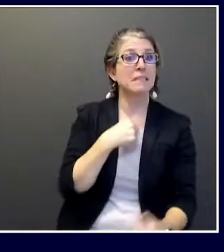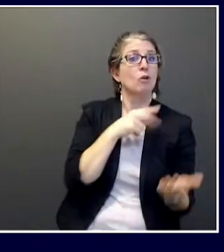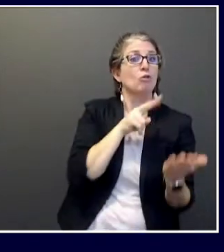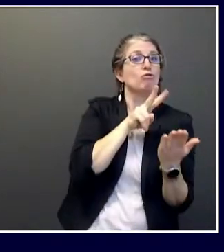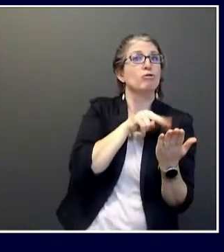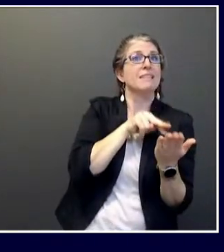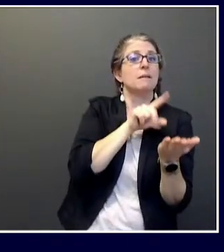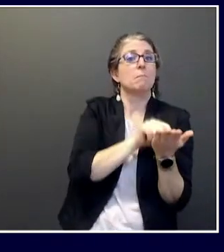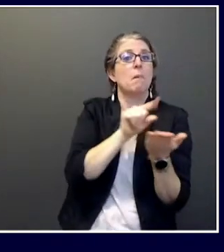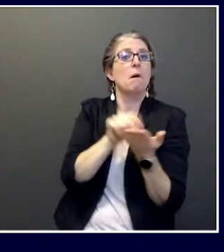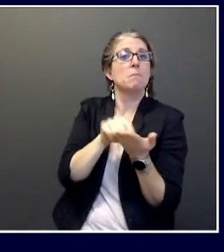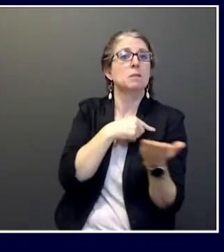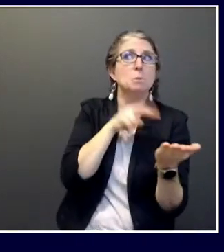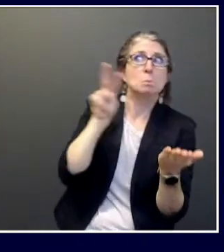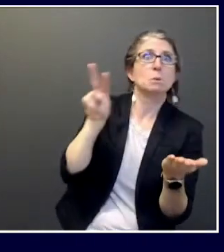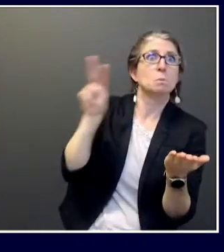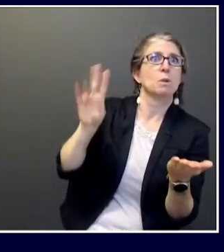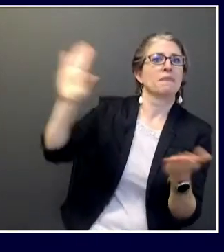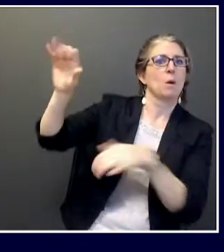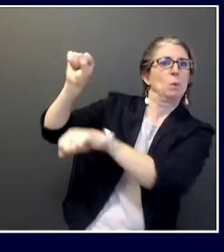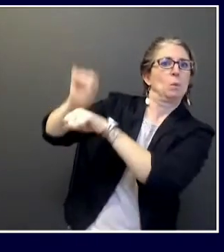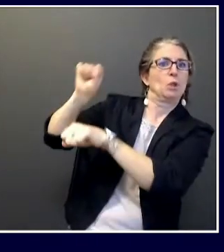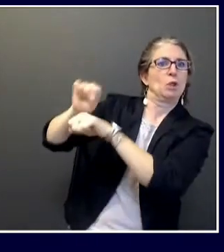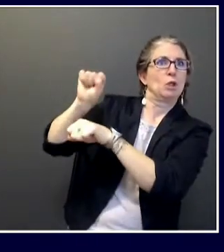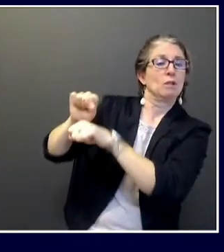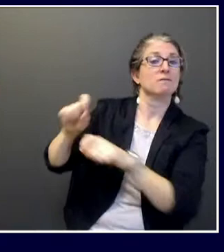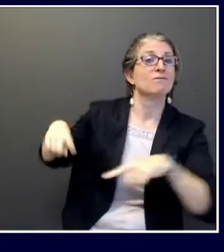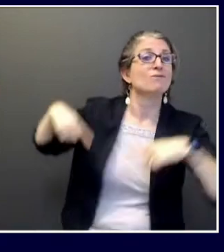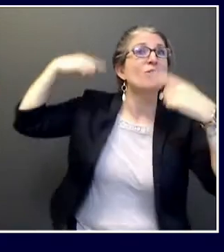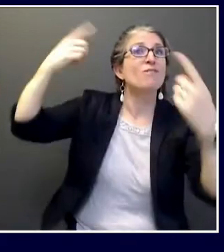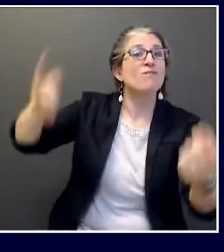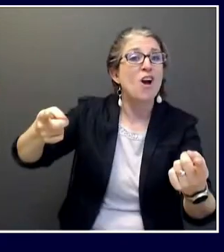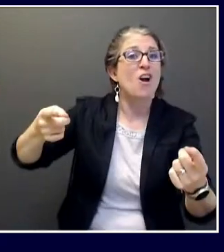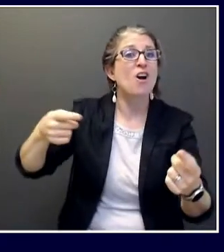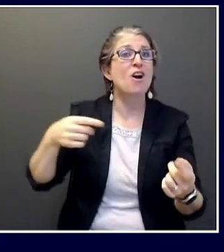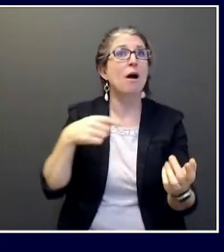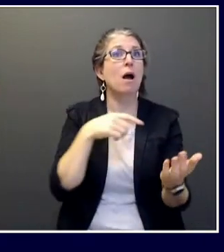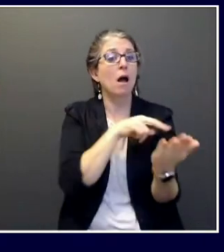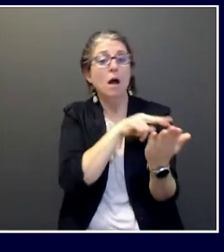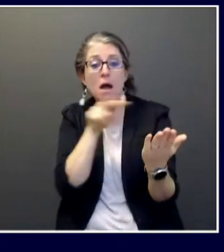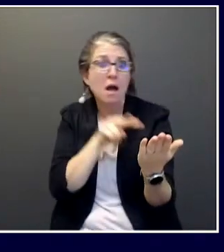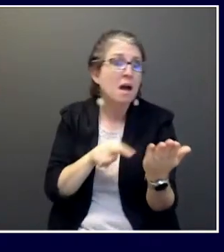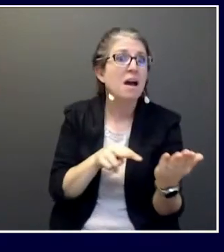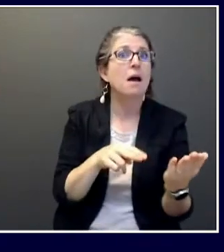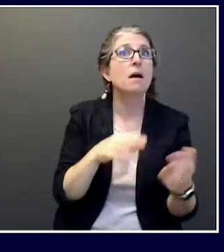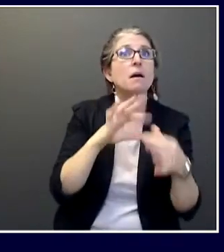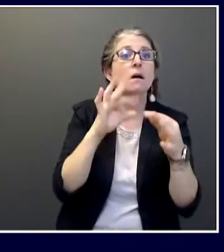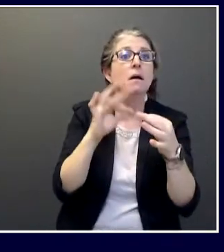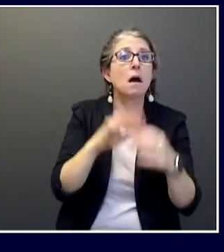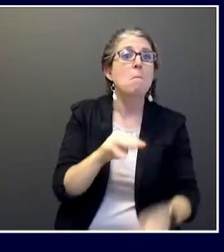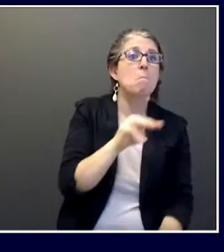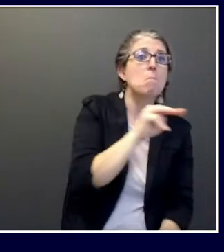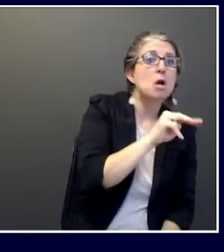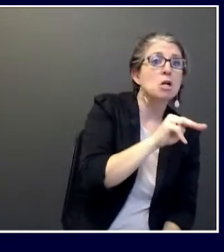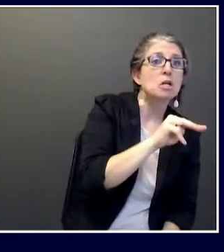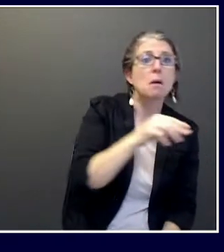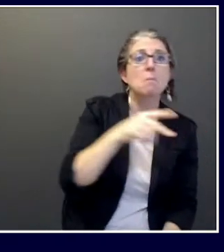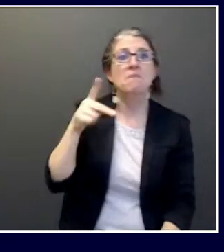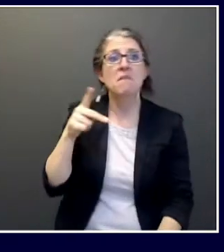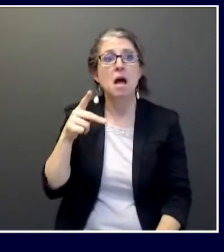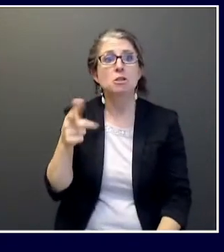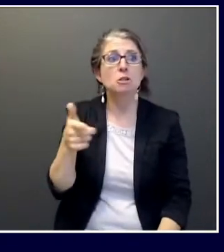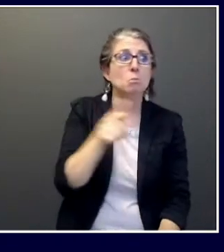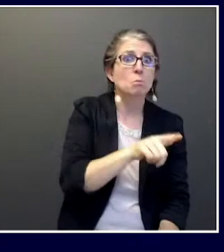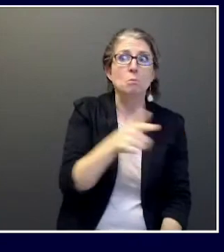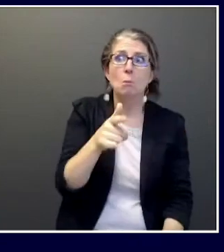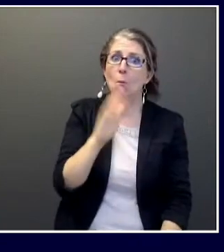but in terms of specific recommendations, Brian, I'd rather hold on that until everything has been voted upon and we